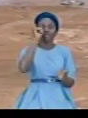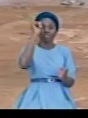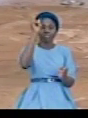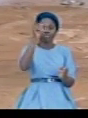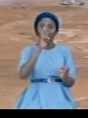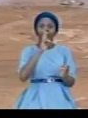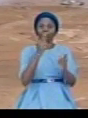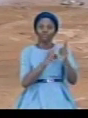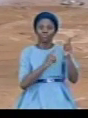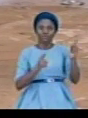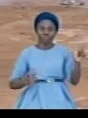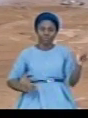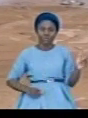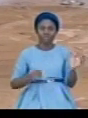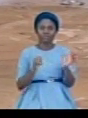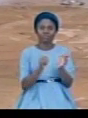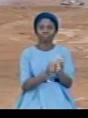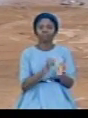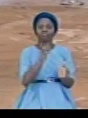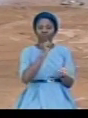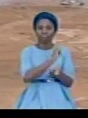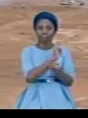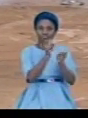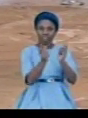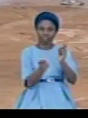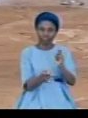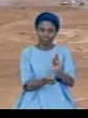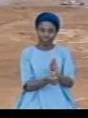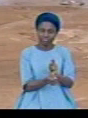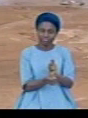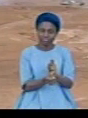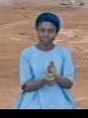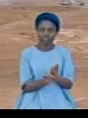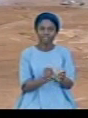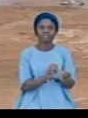not. Pass me not, O gentle